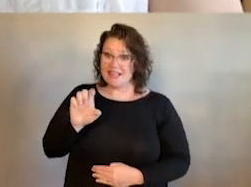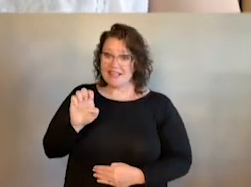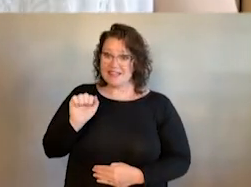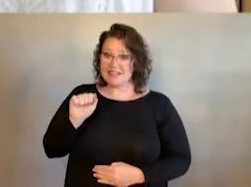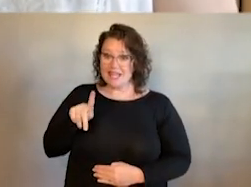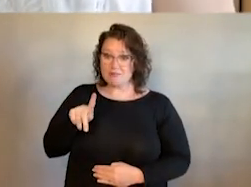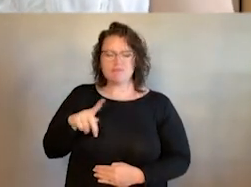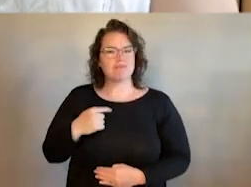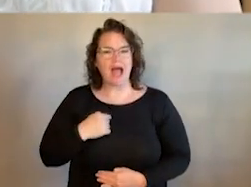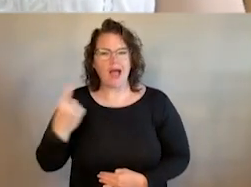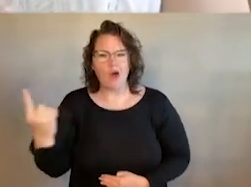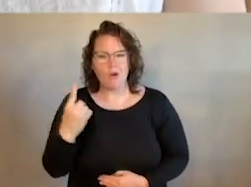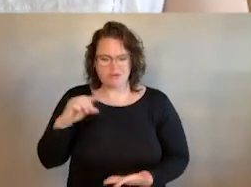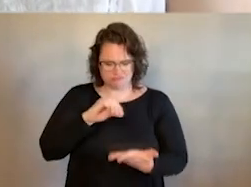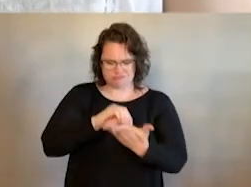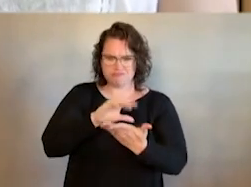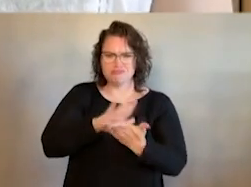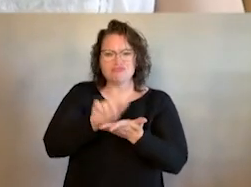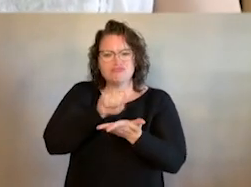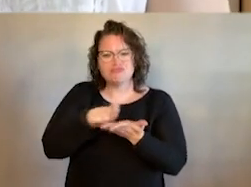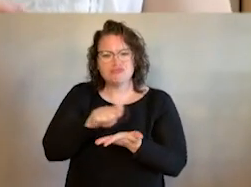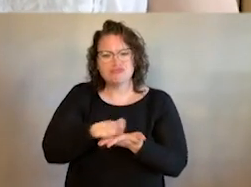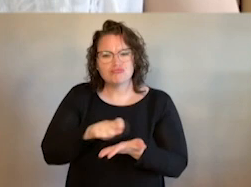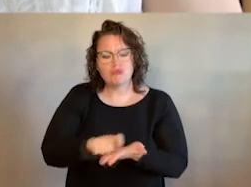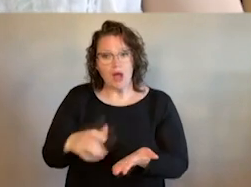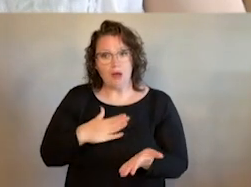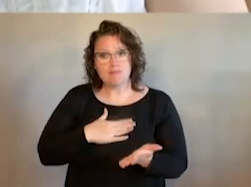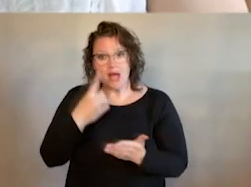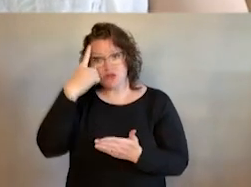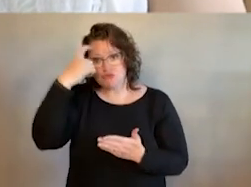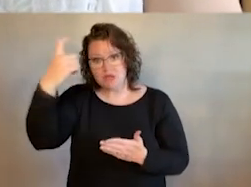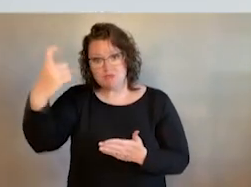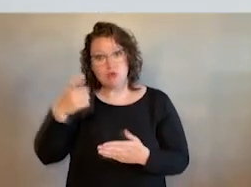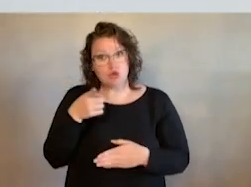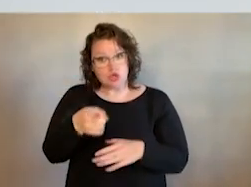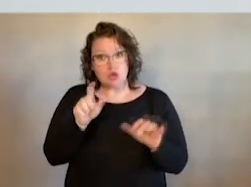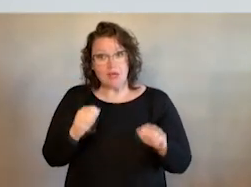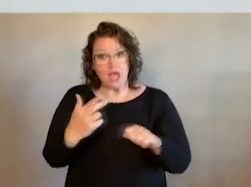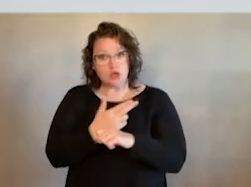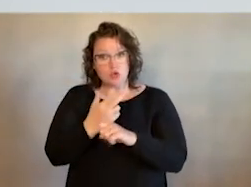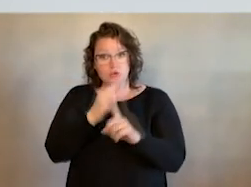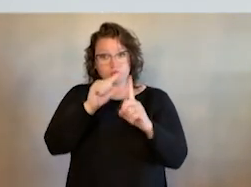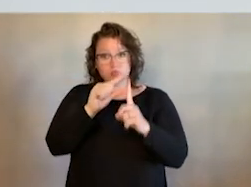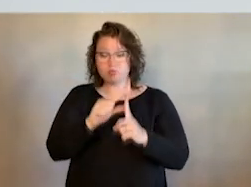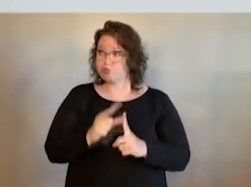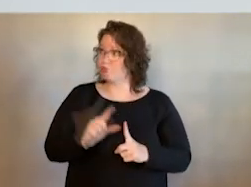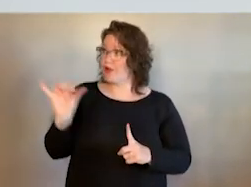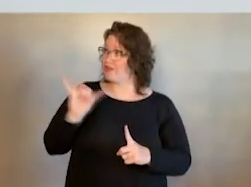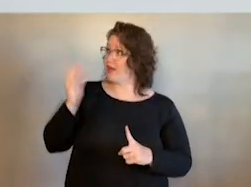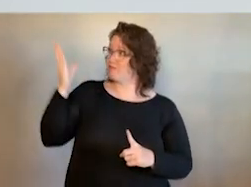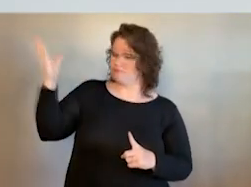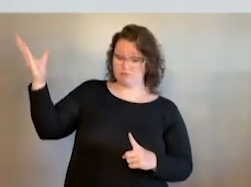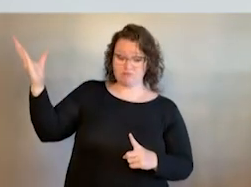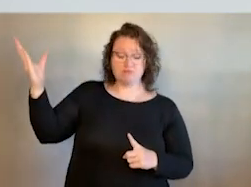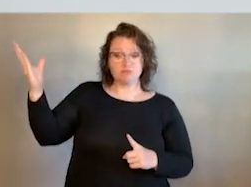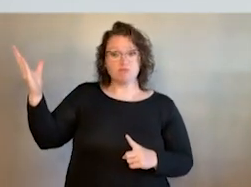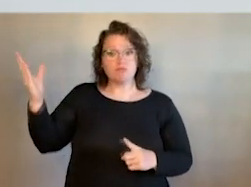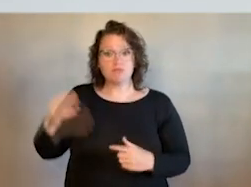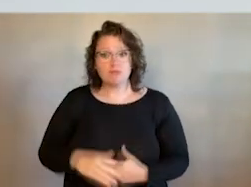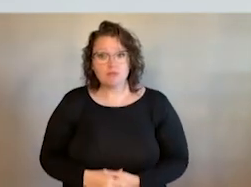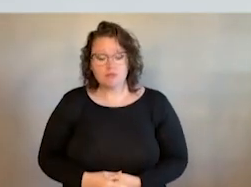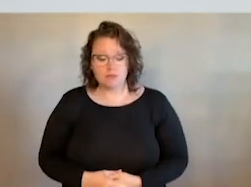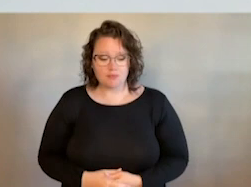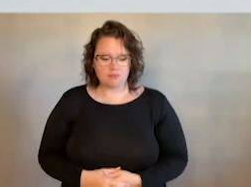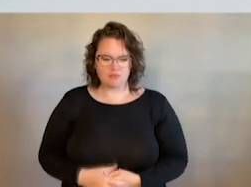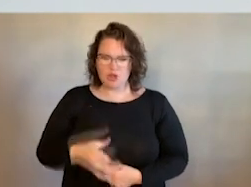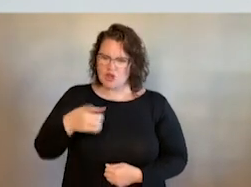them alive even when I'm awake. You can use this template to write down your dreams too. Have you ever had a dream that you feel like nobody would